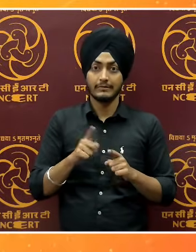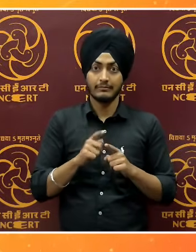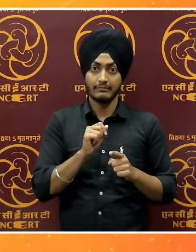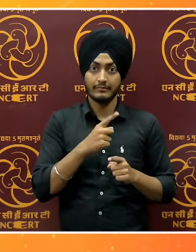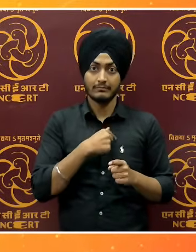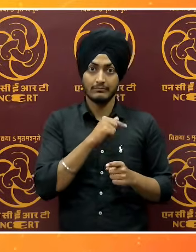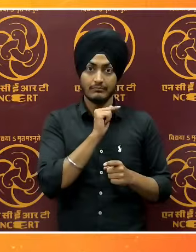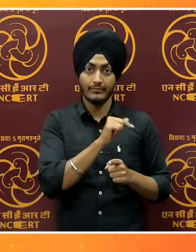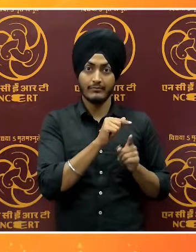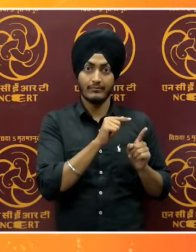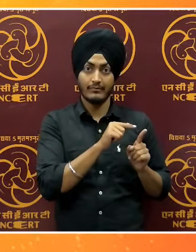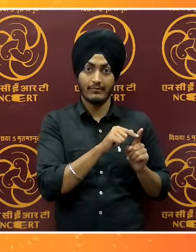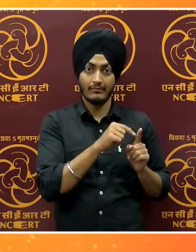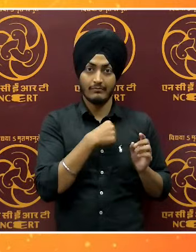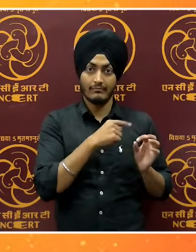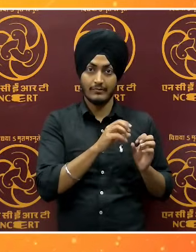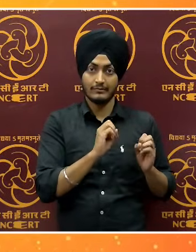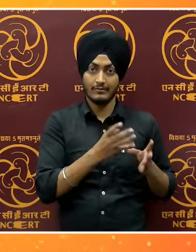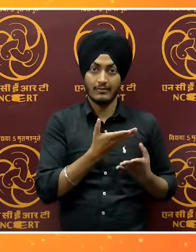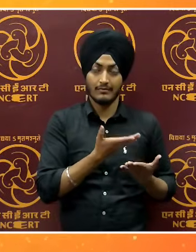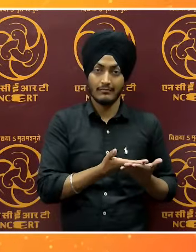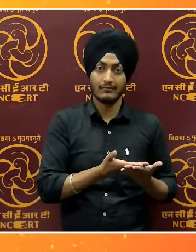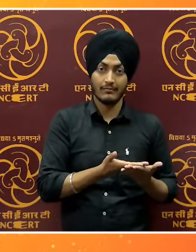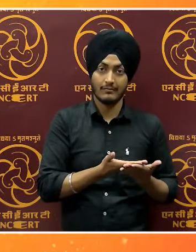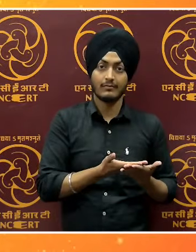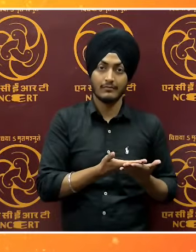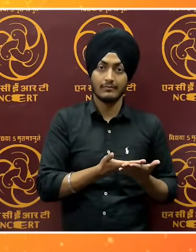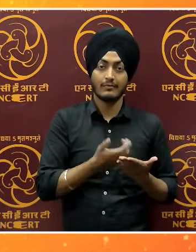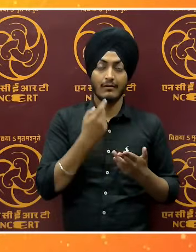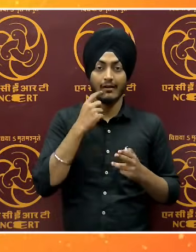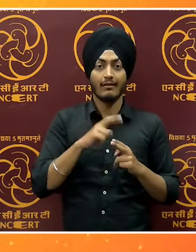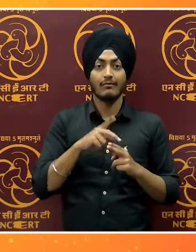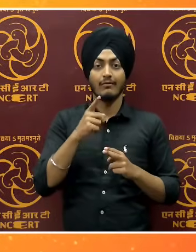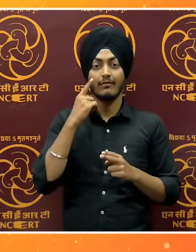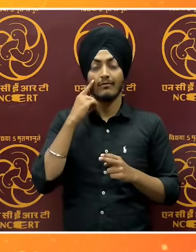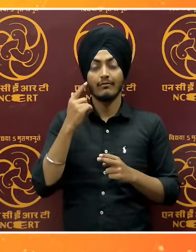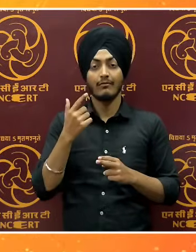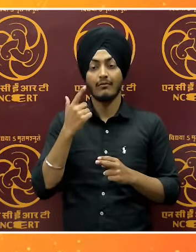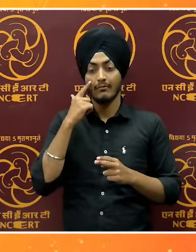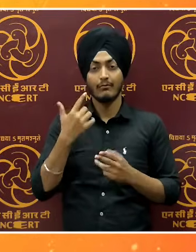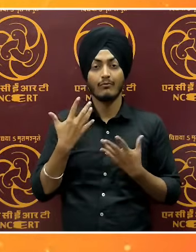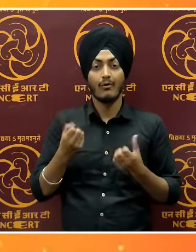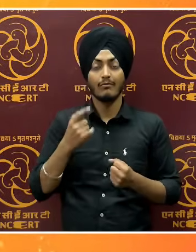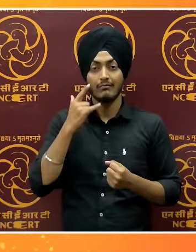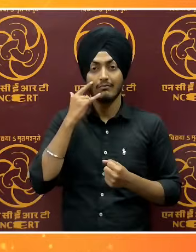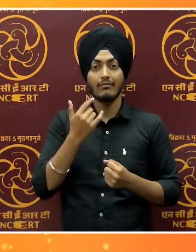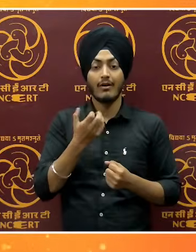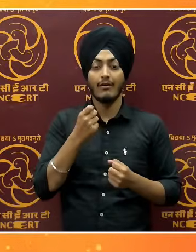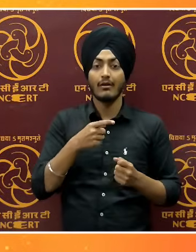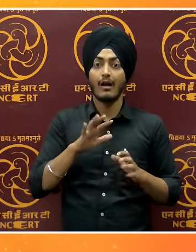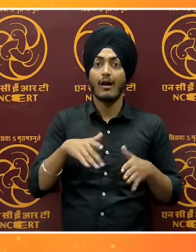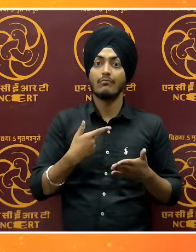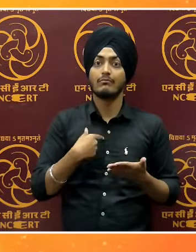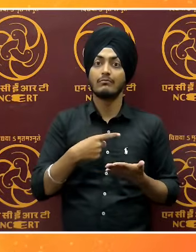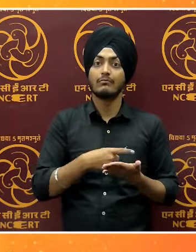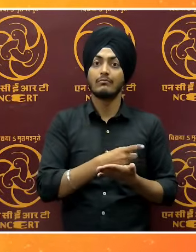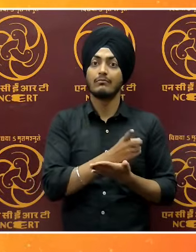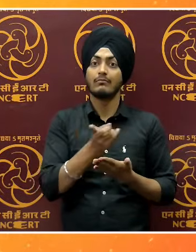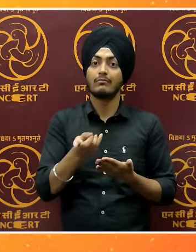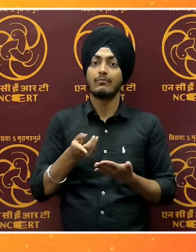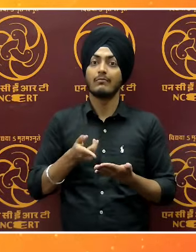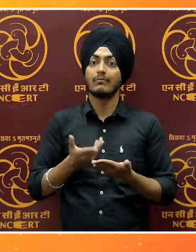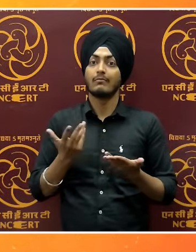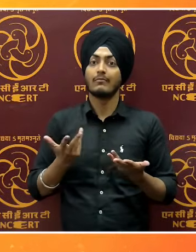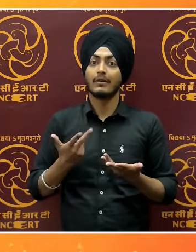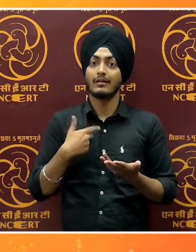put on red spot here, and if you want to find out the direction of the magnetic field, you have to draw a